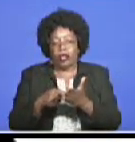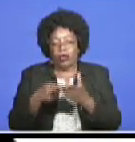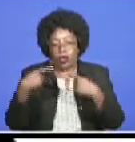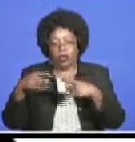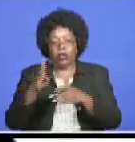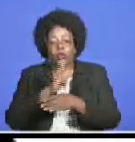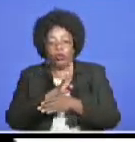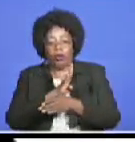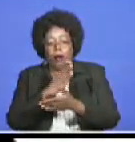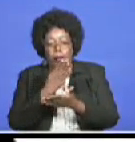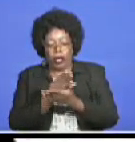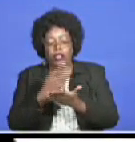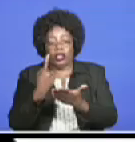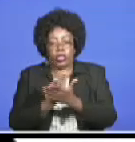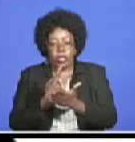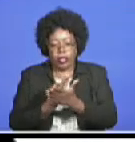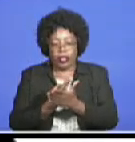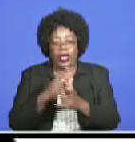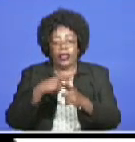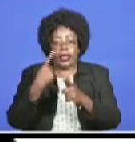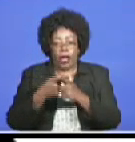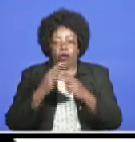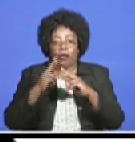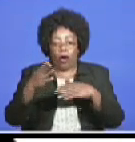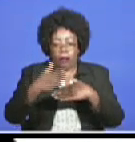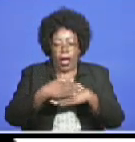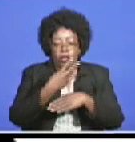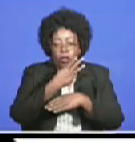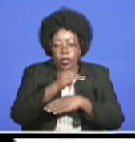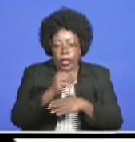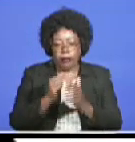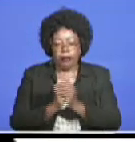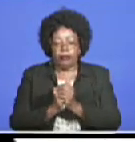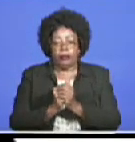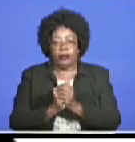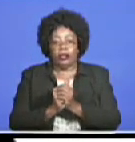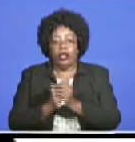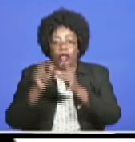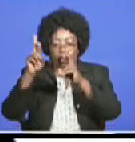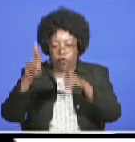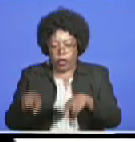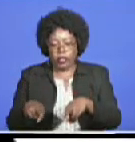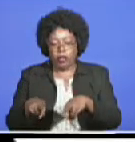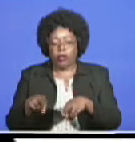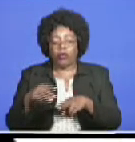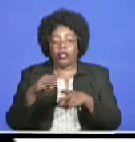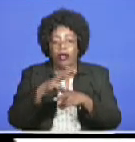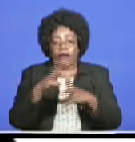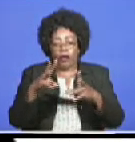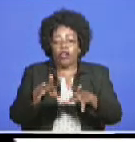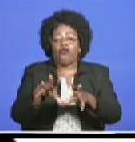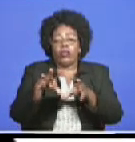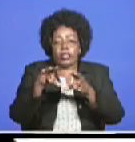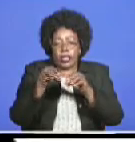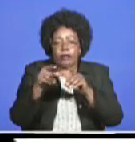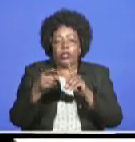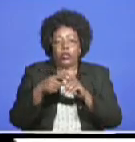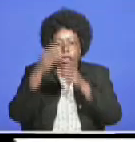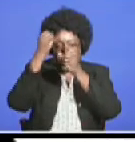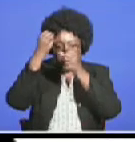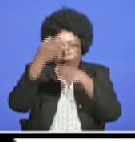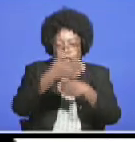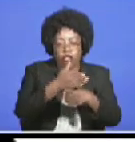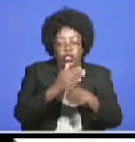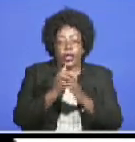again. Prime Minister Minnis also pointed out that the Exuma residents were very receptive to the information shared.